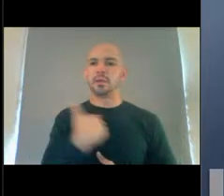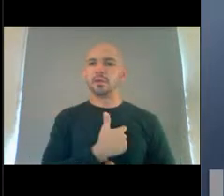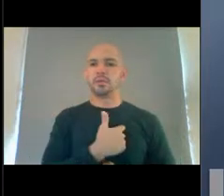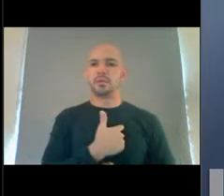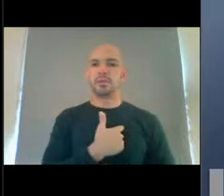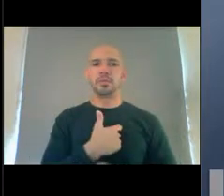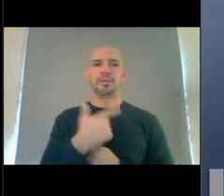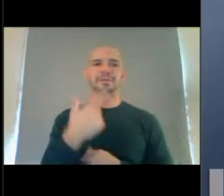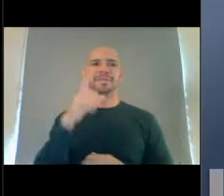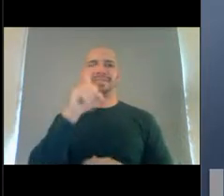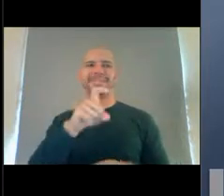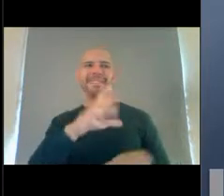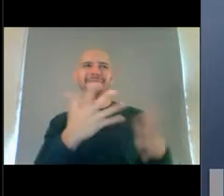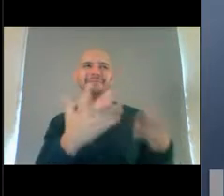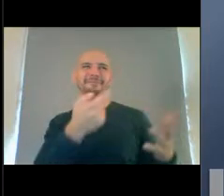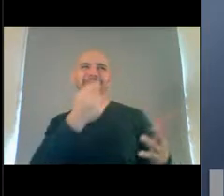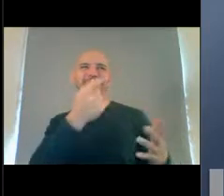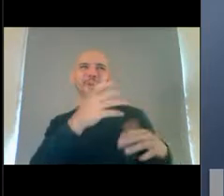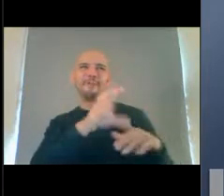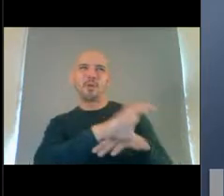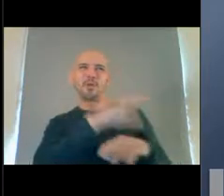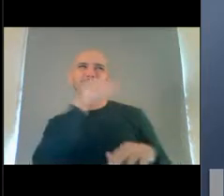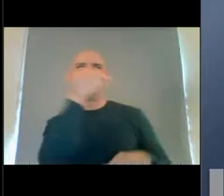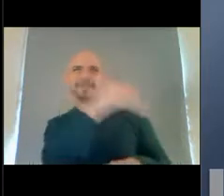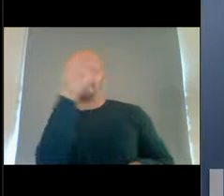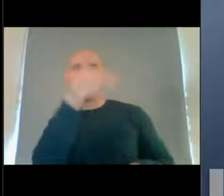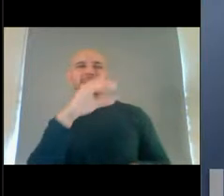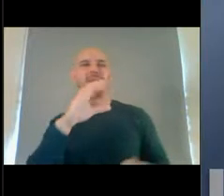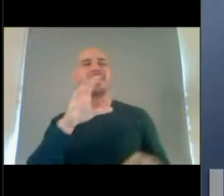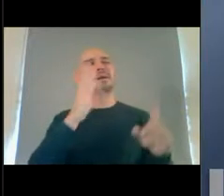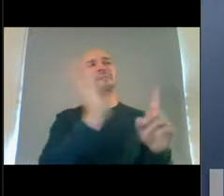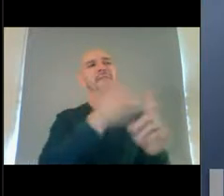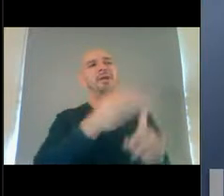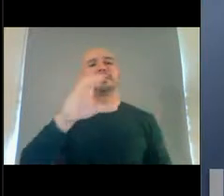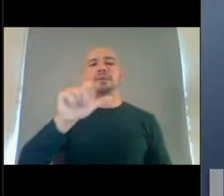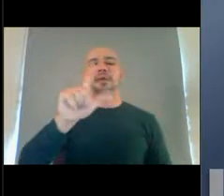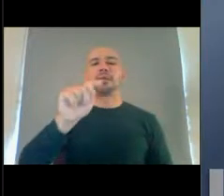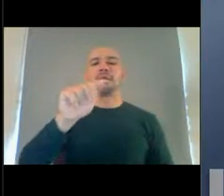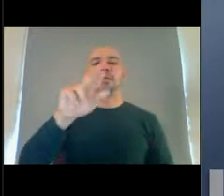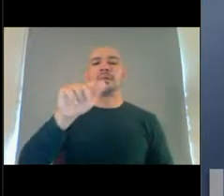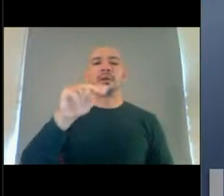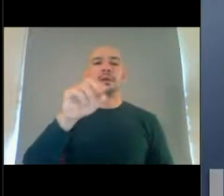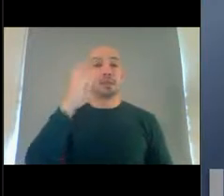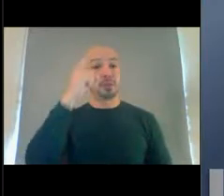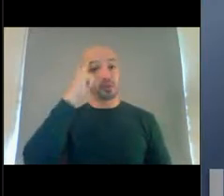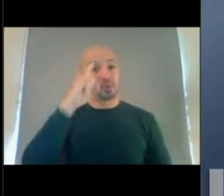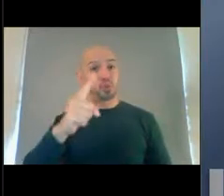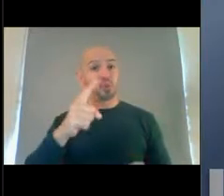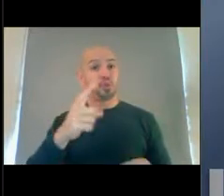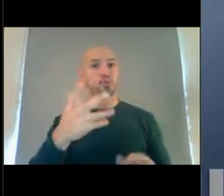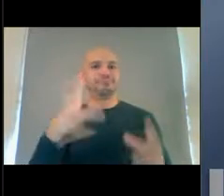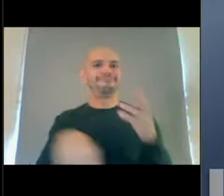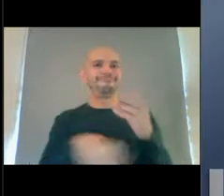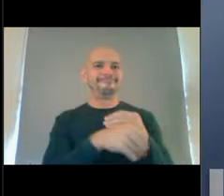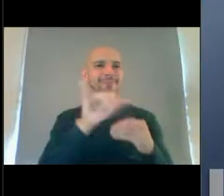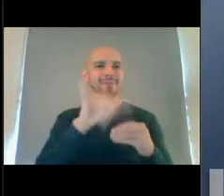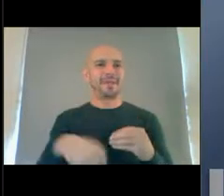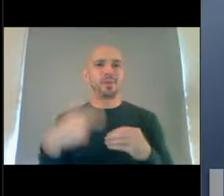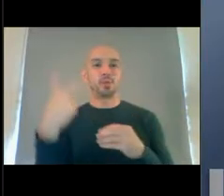twist here um convince caltrans to update the model and include those two greenhouse gas